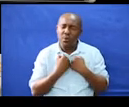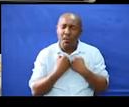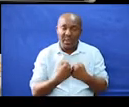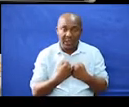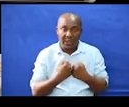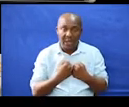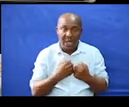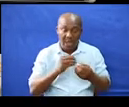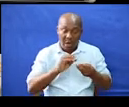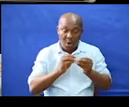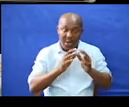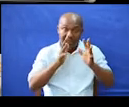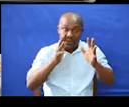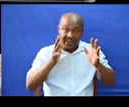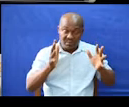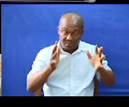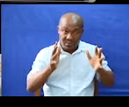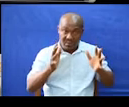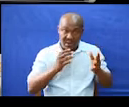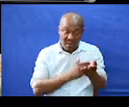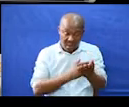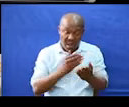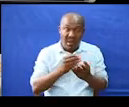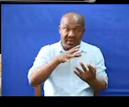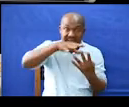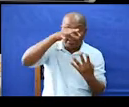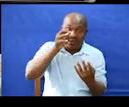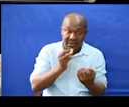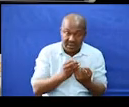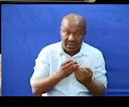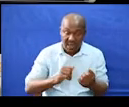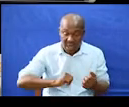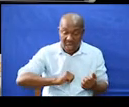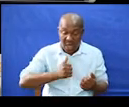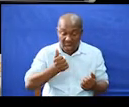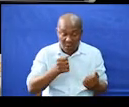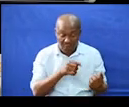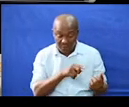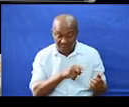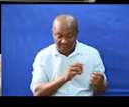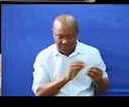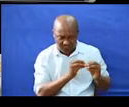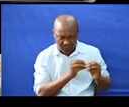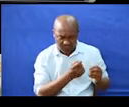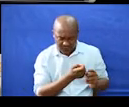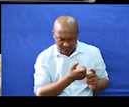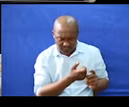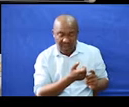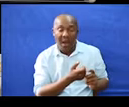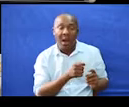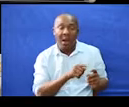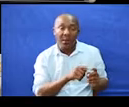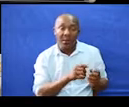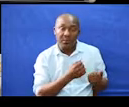Then after selection, allow those superior organisms to reproduce.